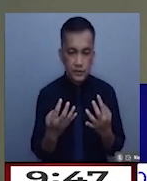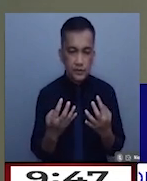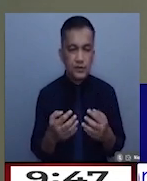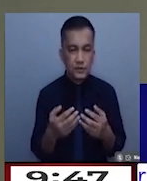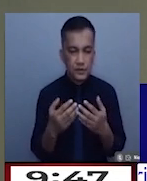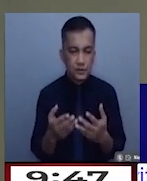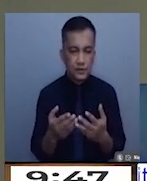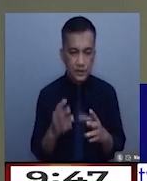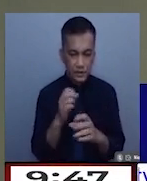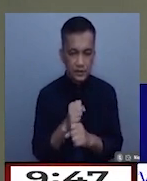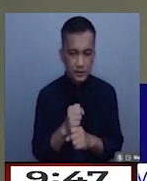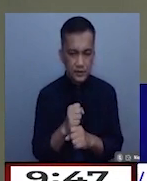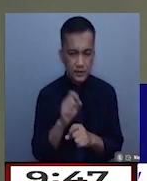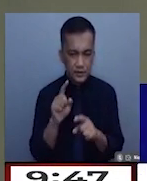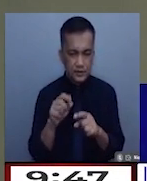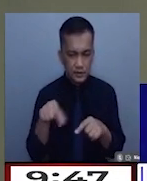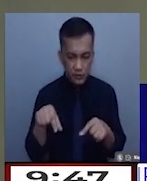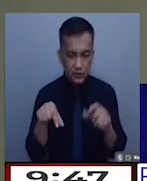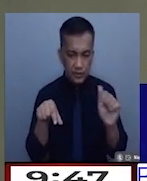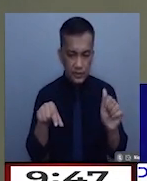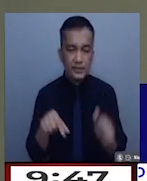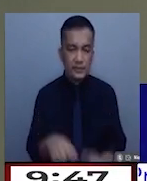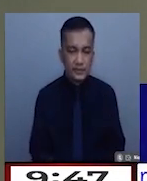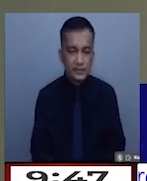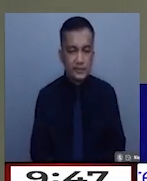would like to end our question and answer segment.